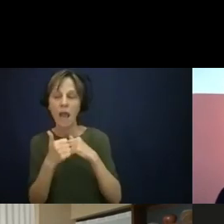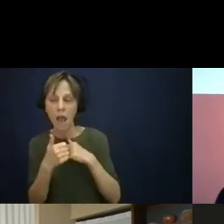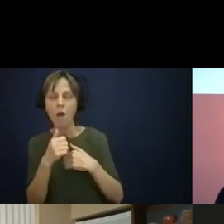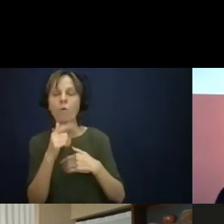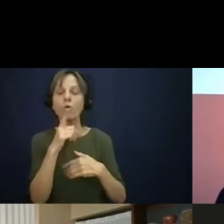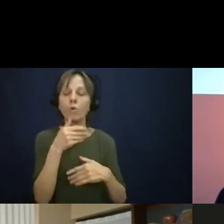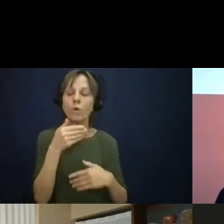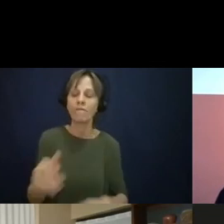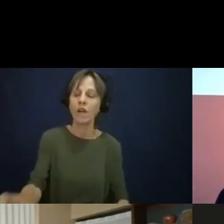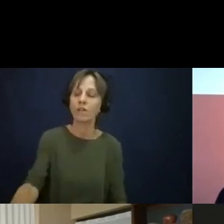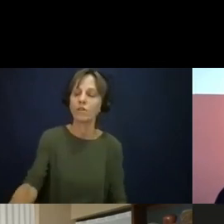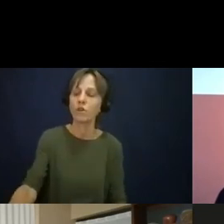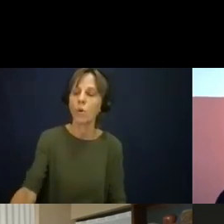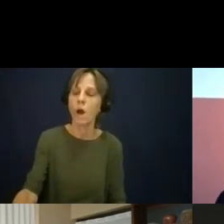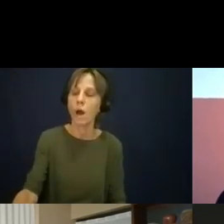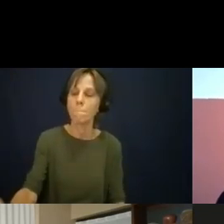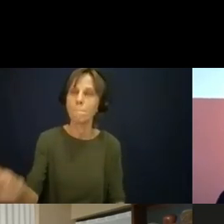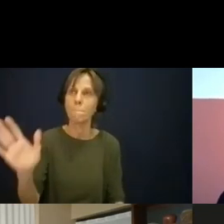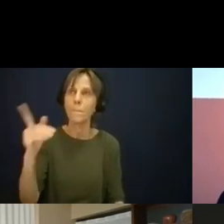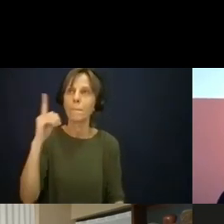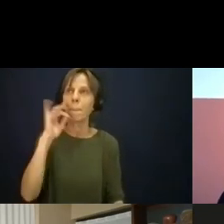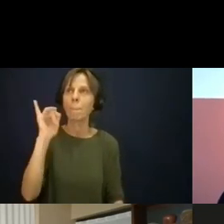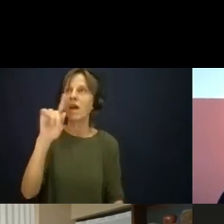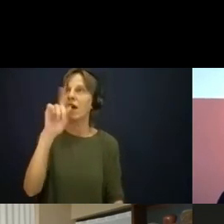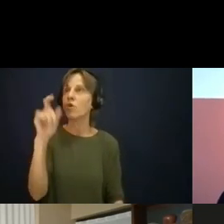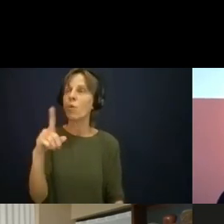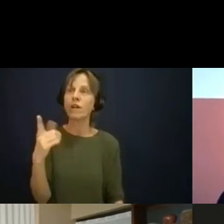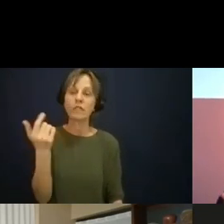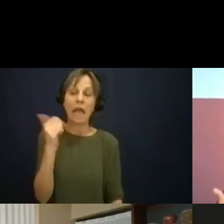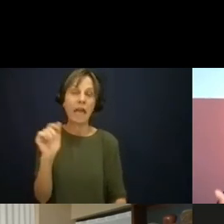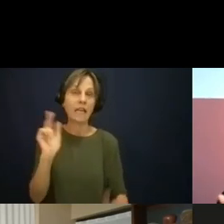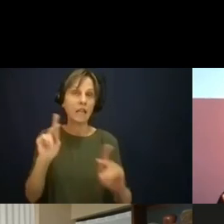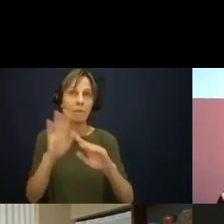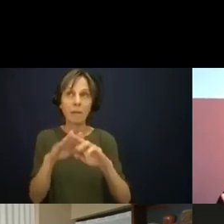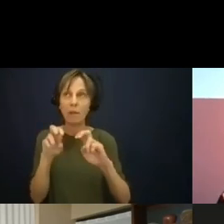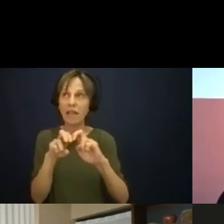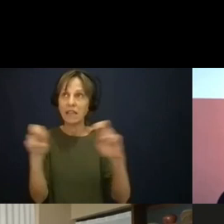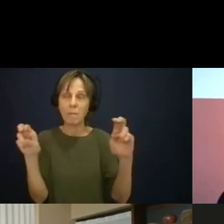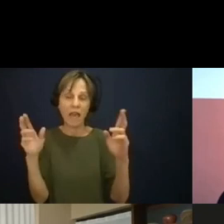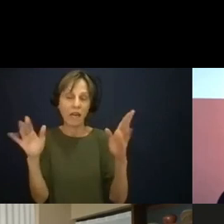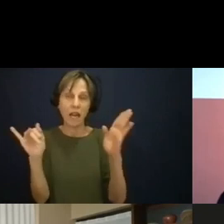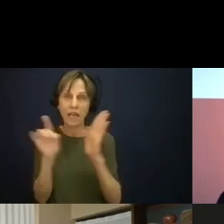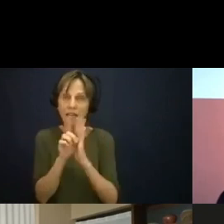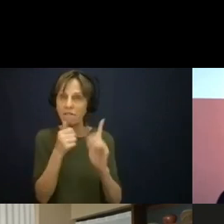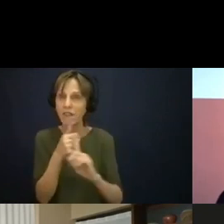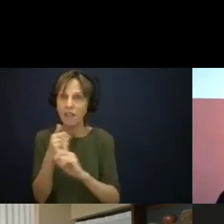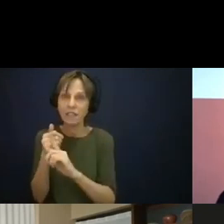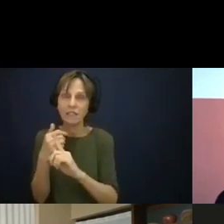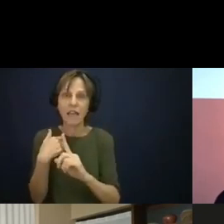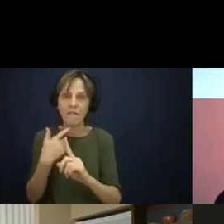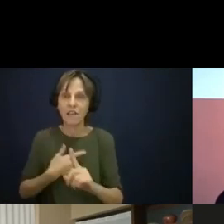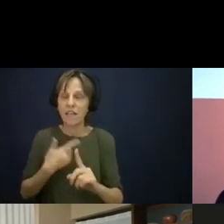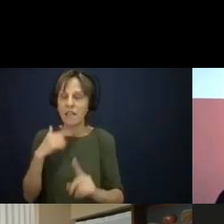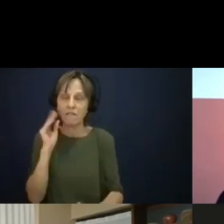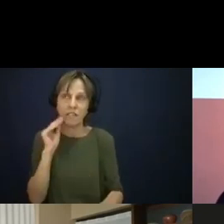in? I think that question actually could go to any of the people on the panel who identified themselves as having lived experience. So